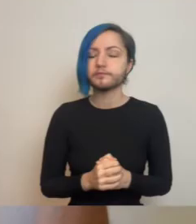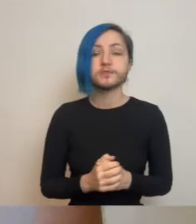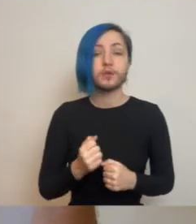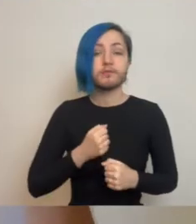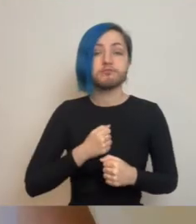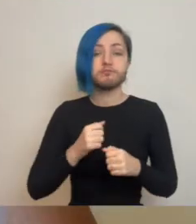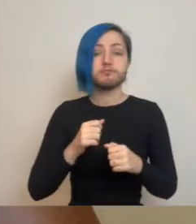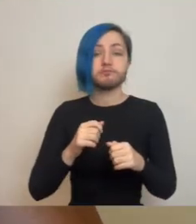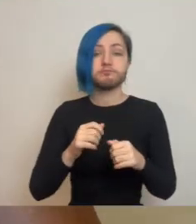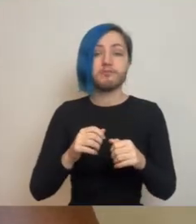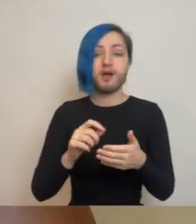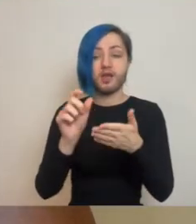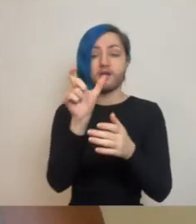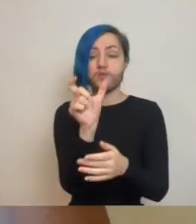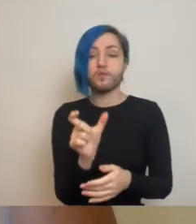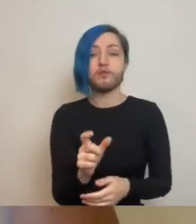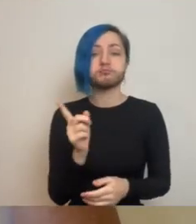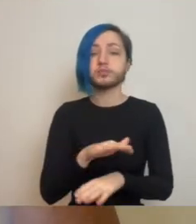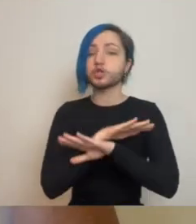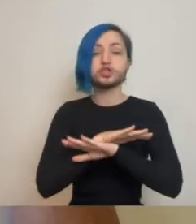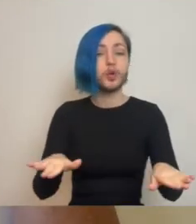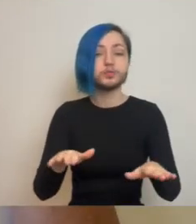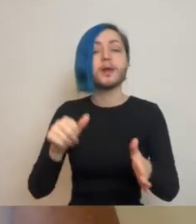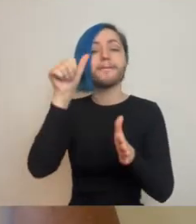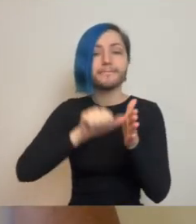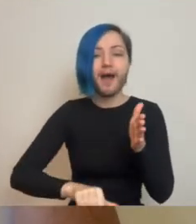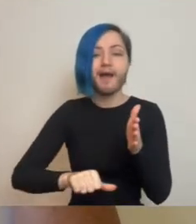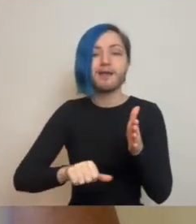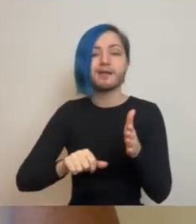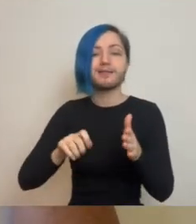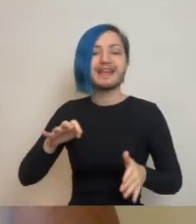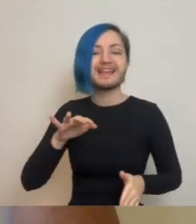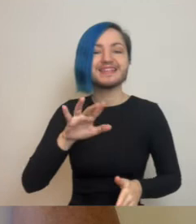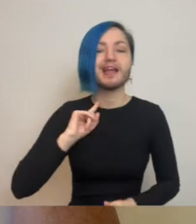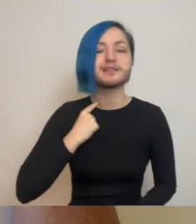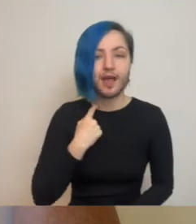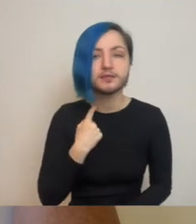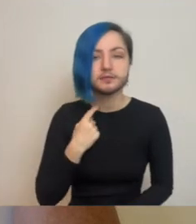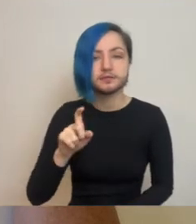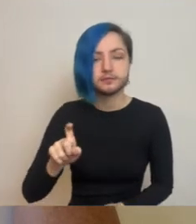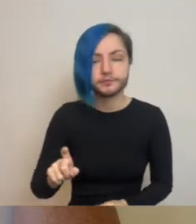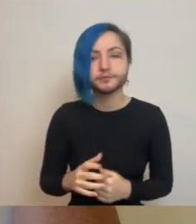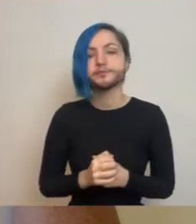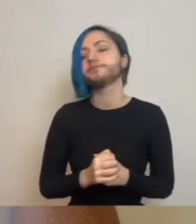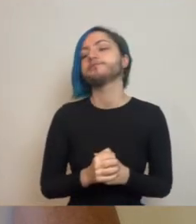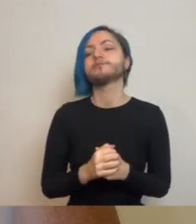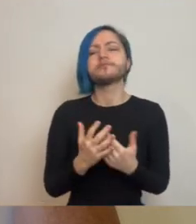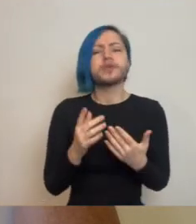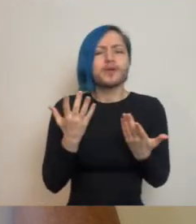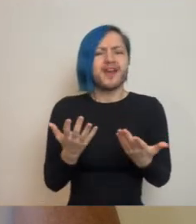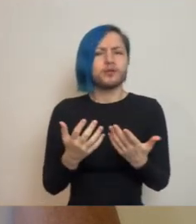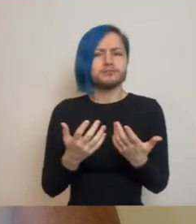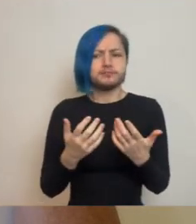And my text piece would very simply be, don't buy insecticide. Right, here comes some of the mechanics of writing